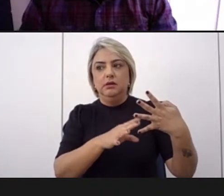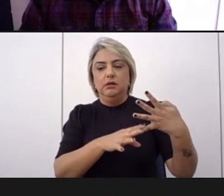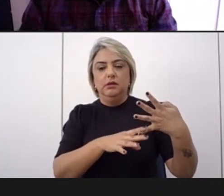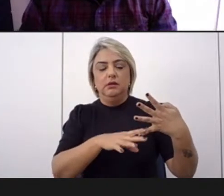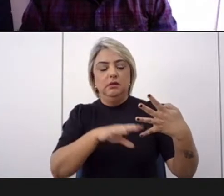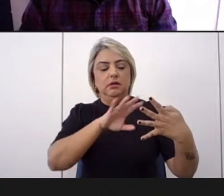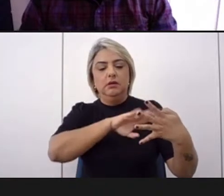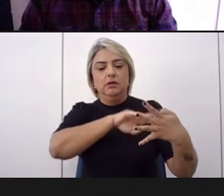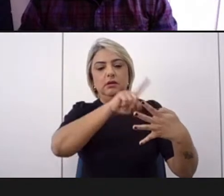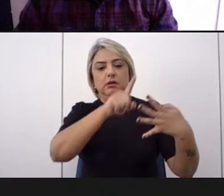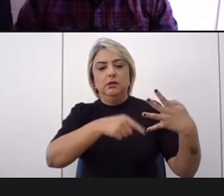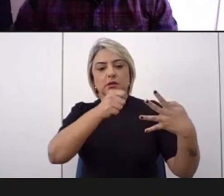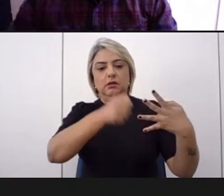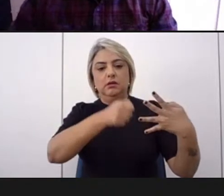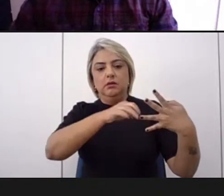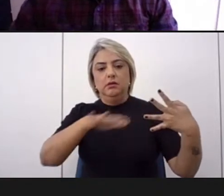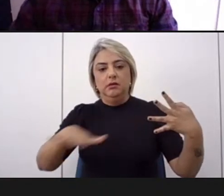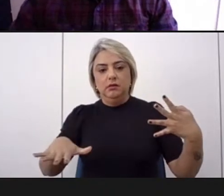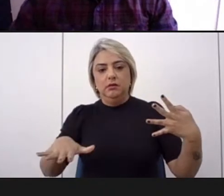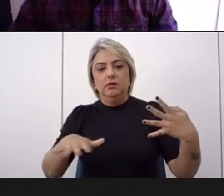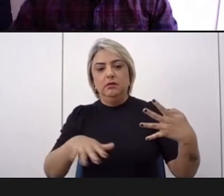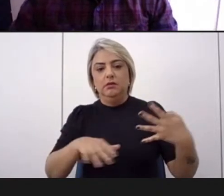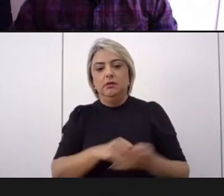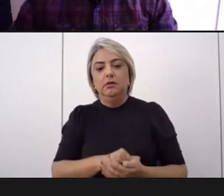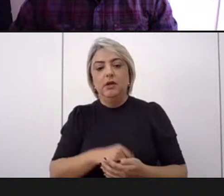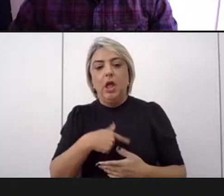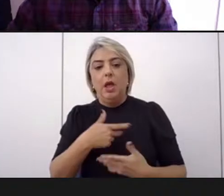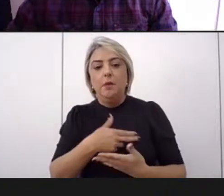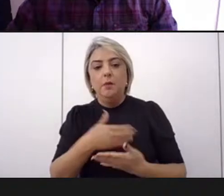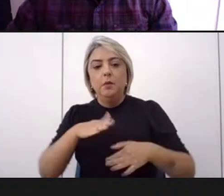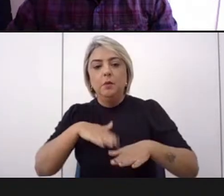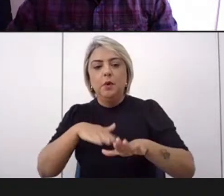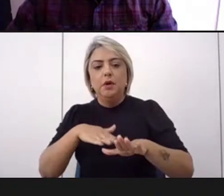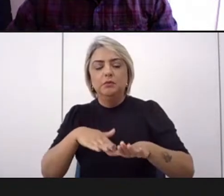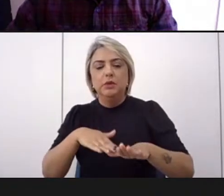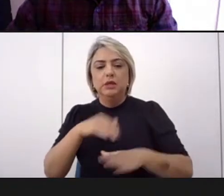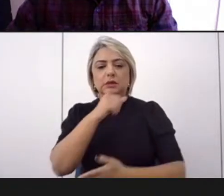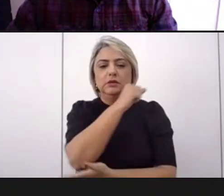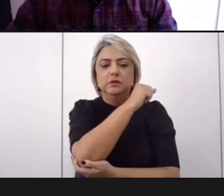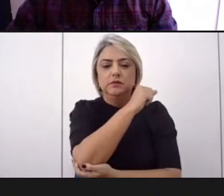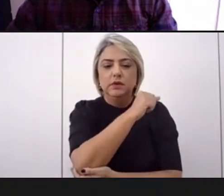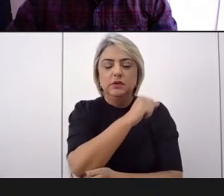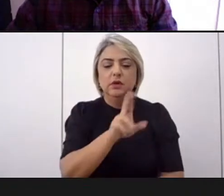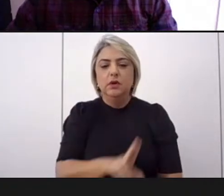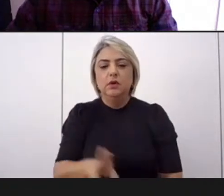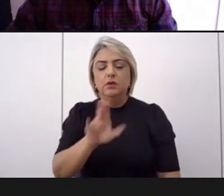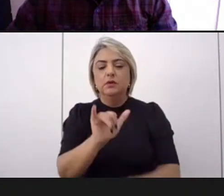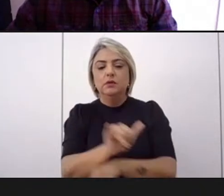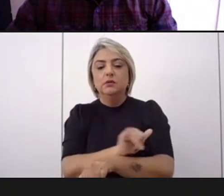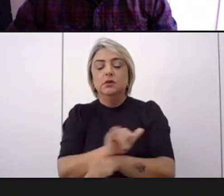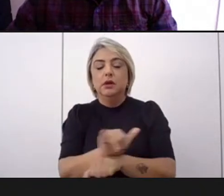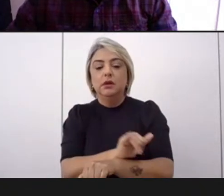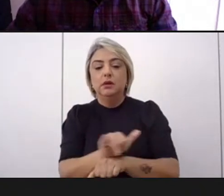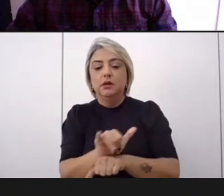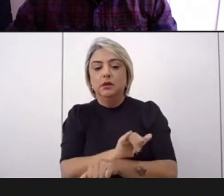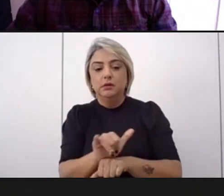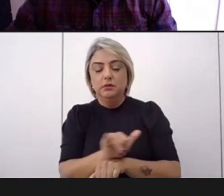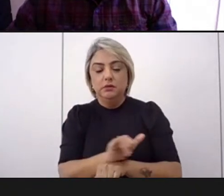of activist movements have a strategy to go through